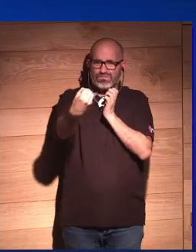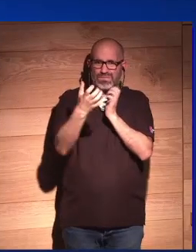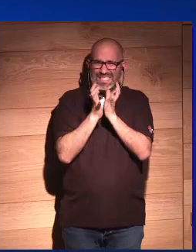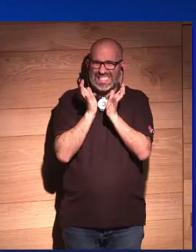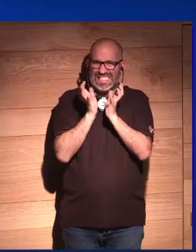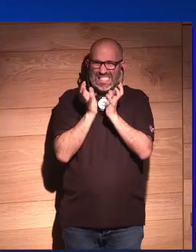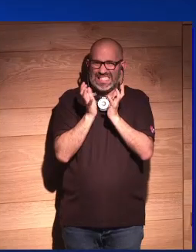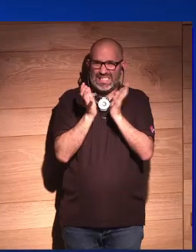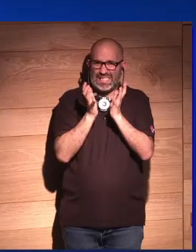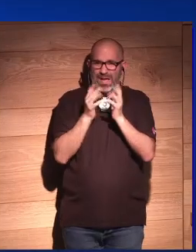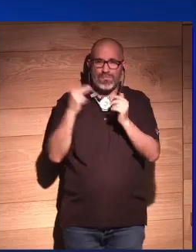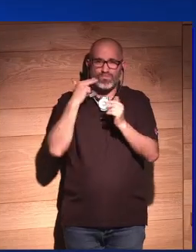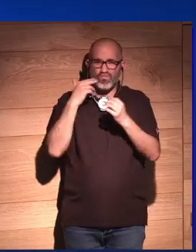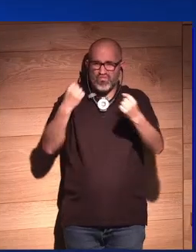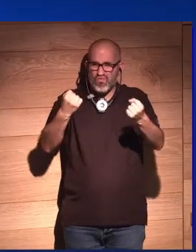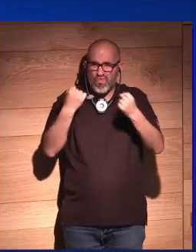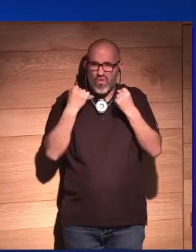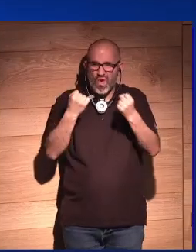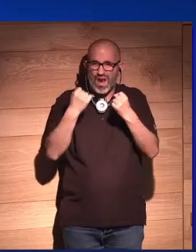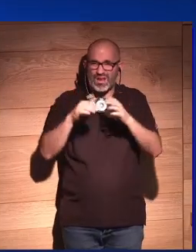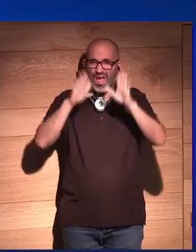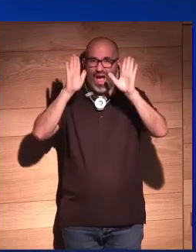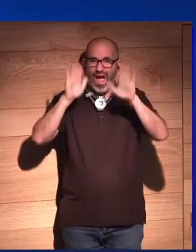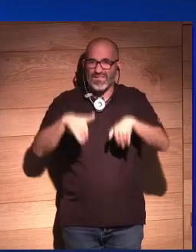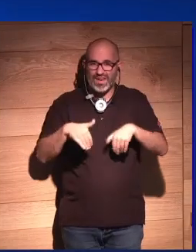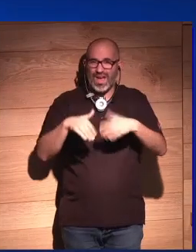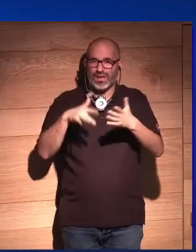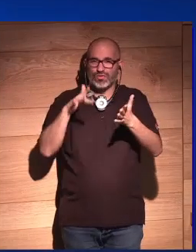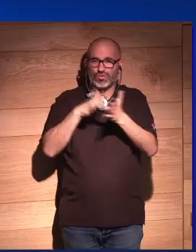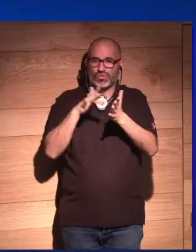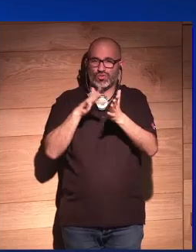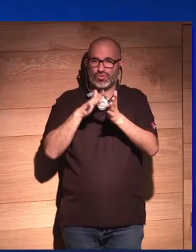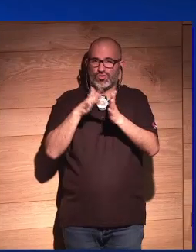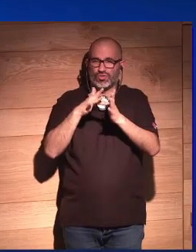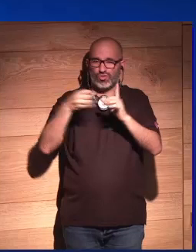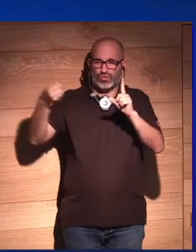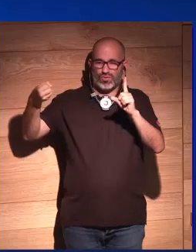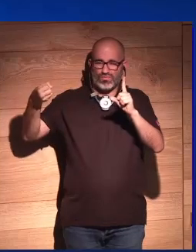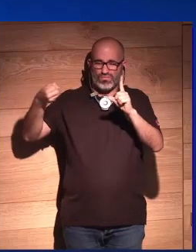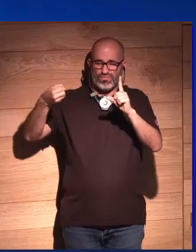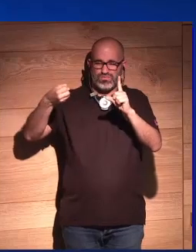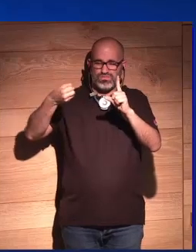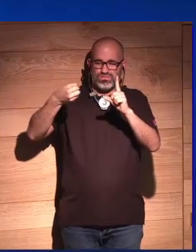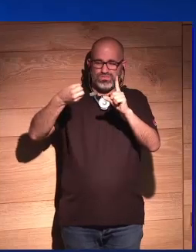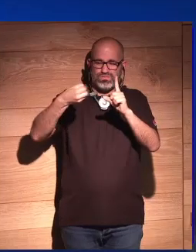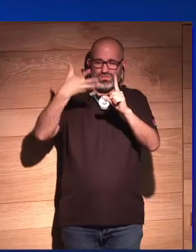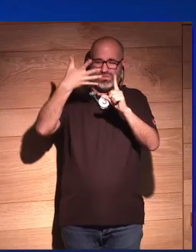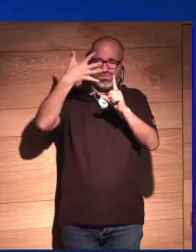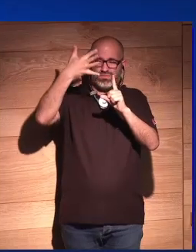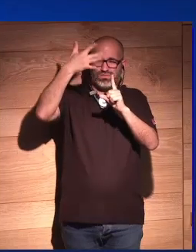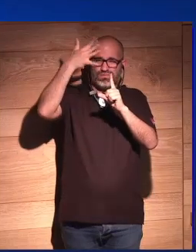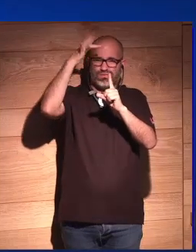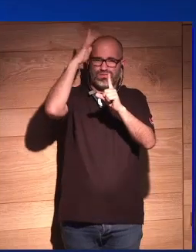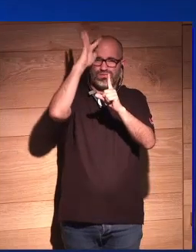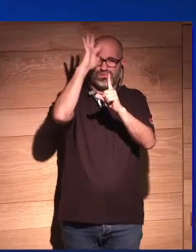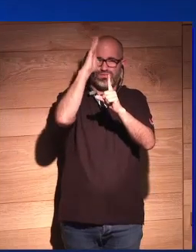pieces, and makes that a very poetic moment. You know, another moment that really I think I'll never forget